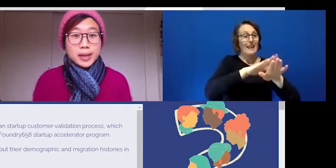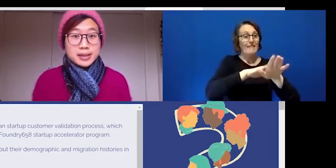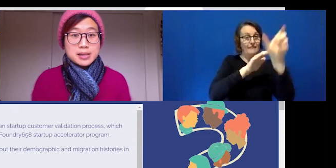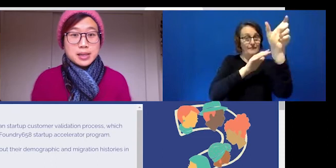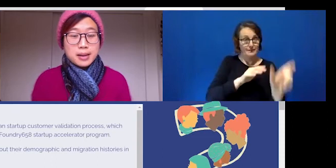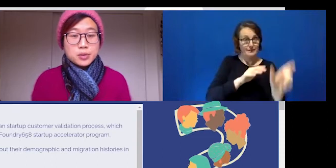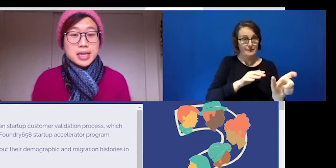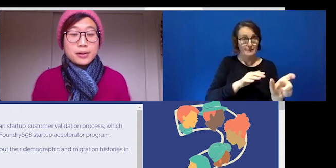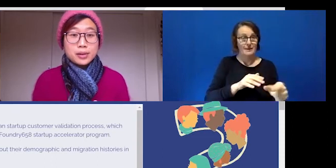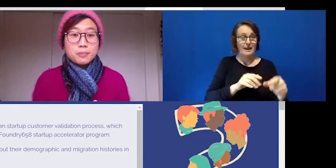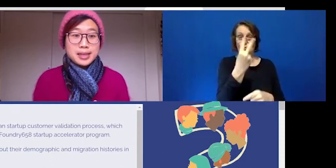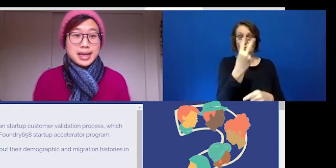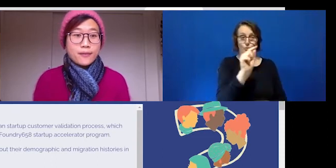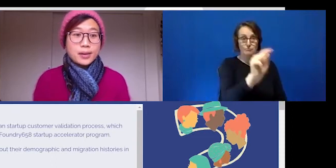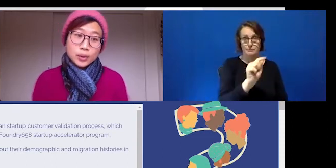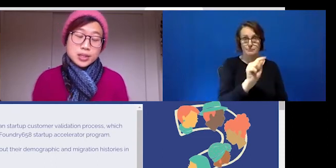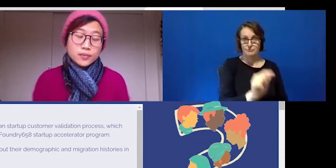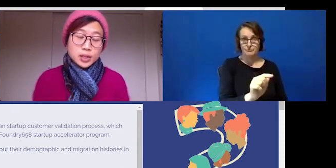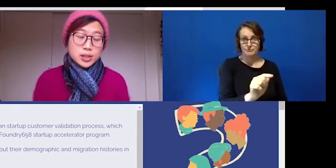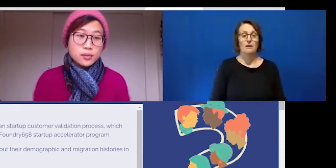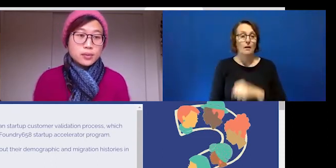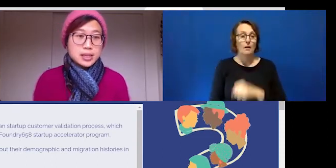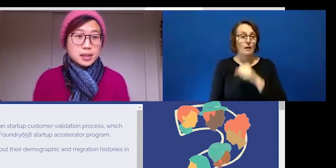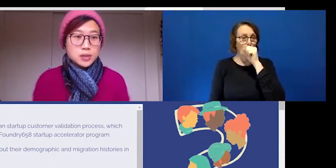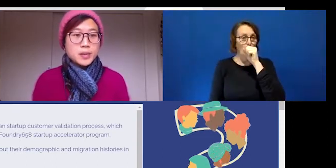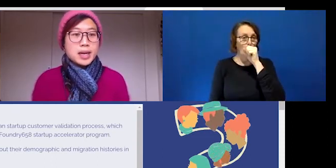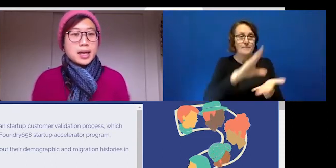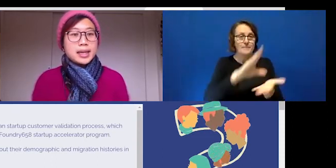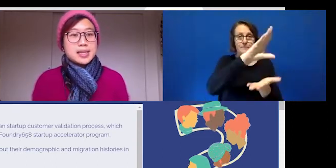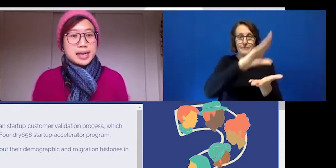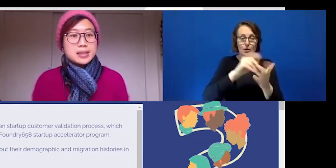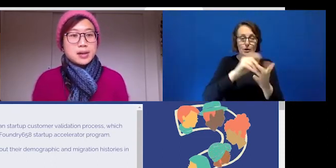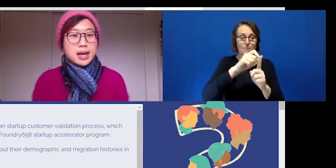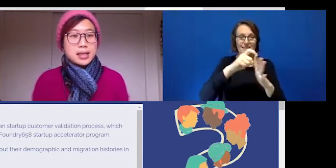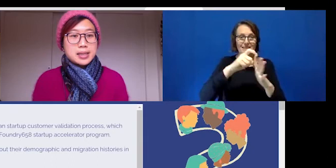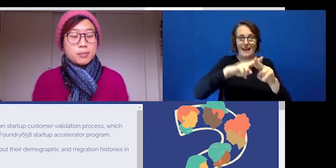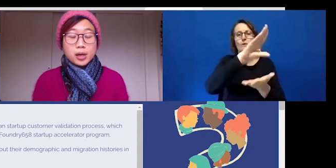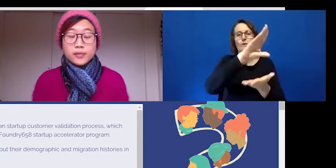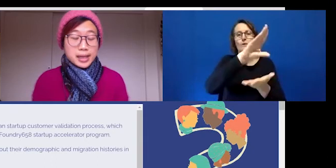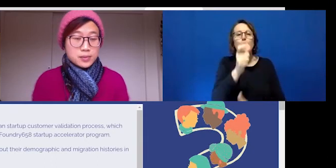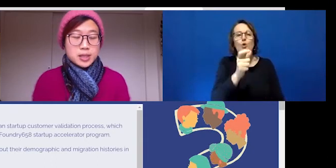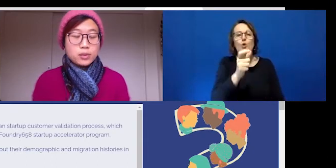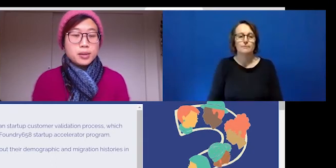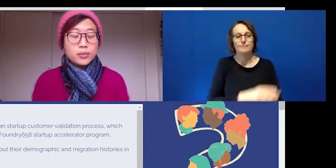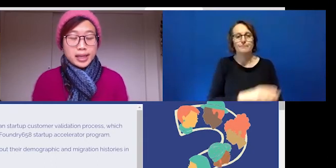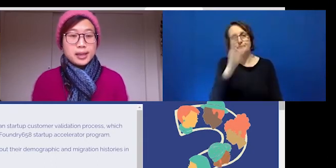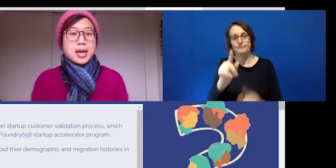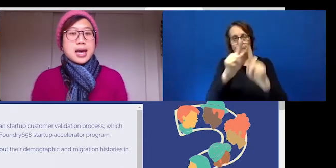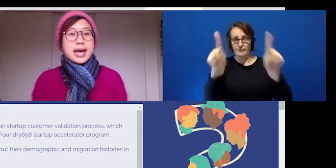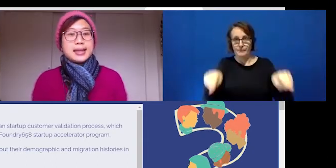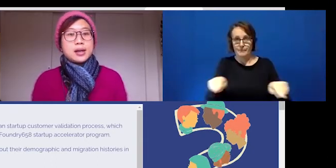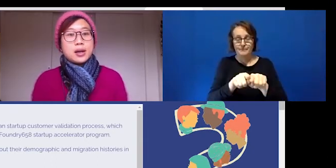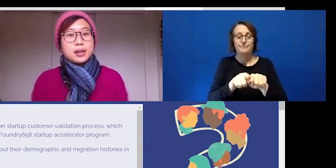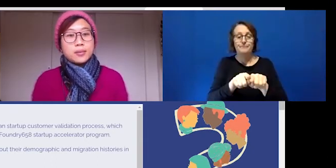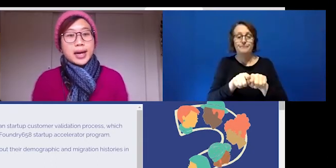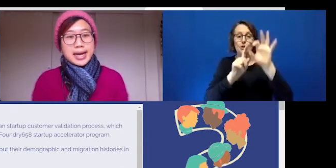two buttons to download the PDF and Word versions of the research. In the center is a block of text, which I will be reading.